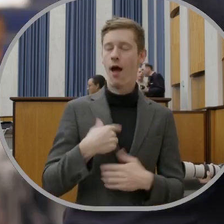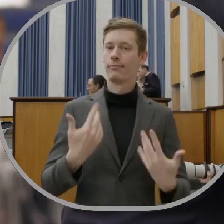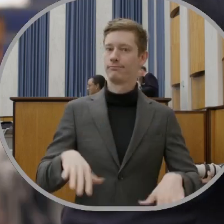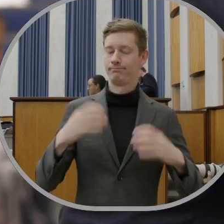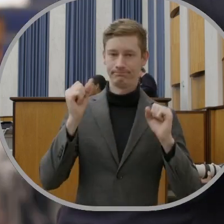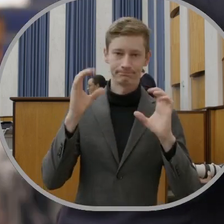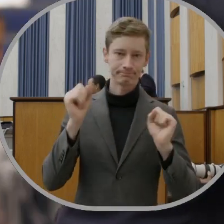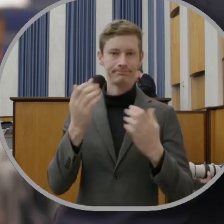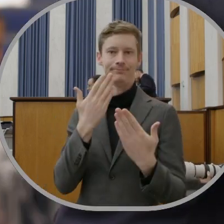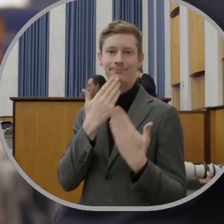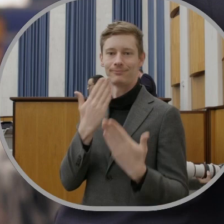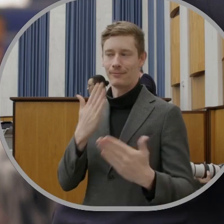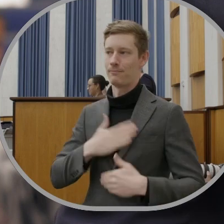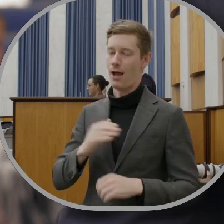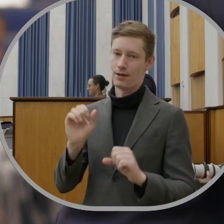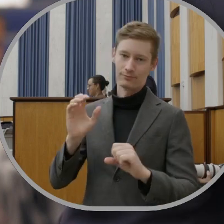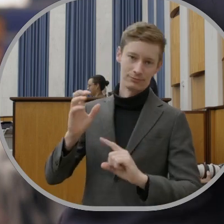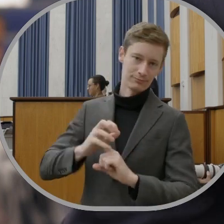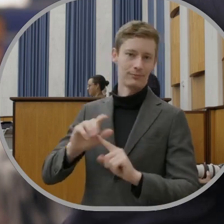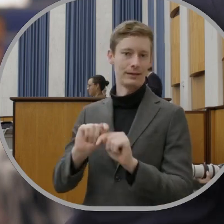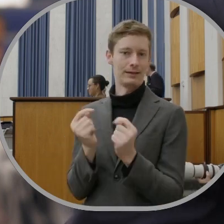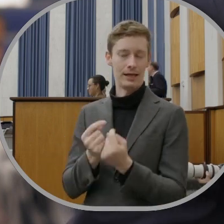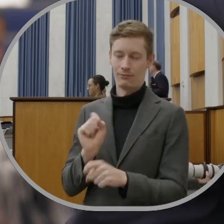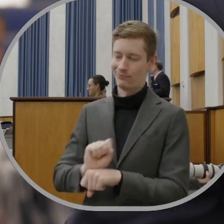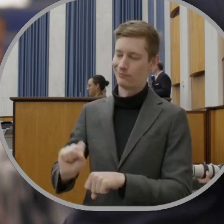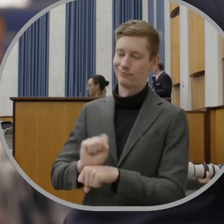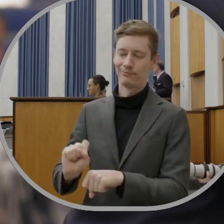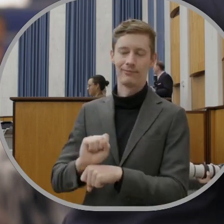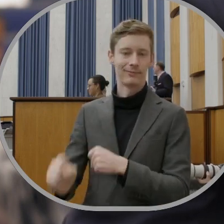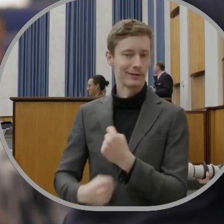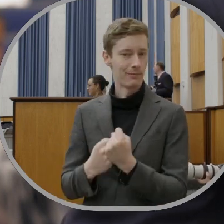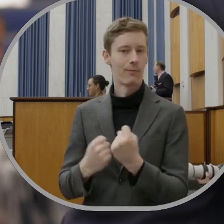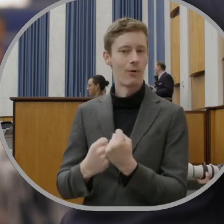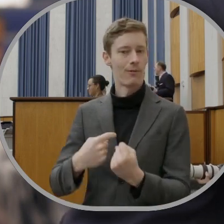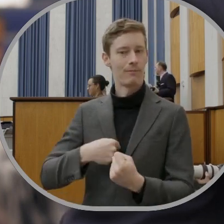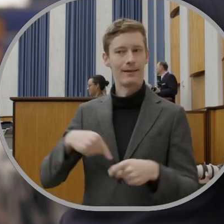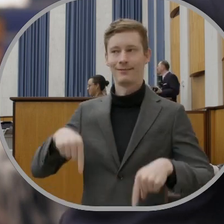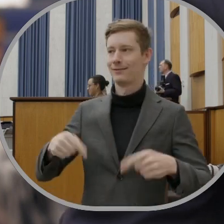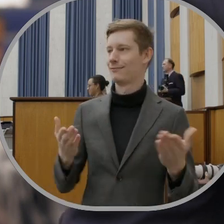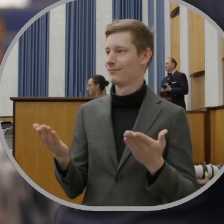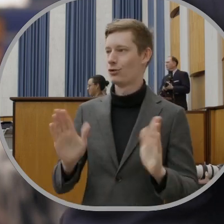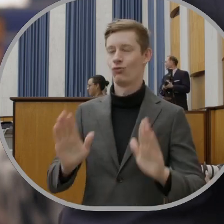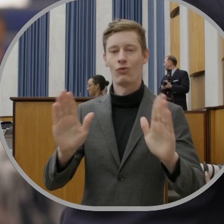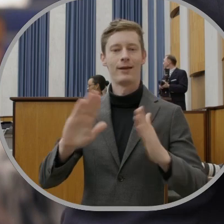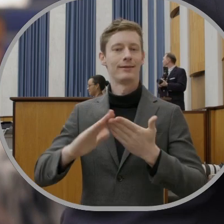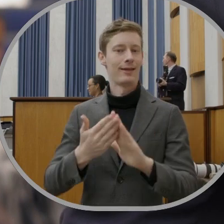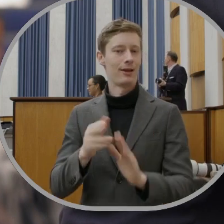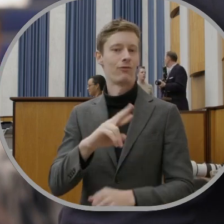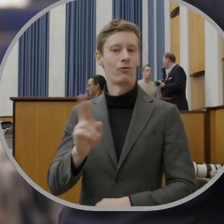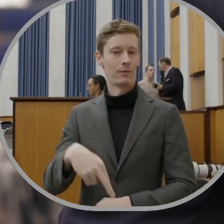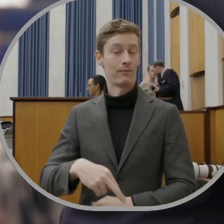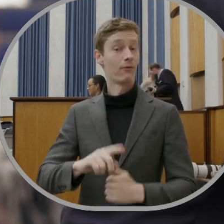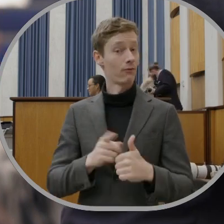team I have by my side working hard every day to serve the great city of Richmond. So firstly, I'd like